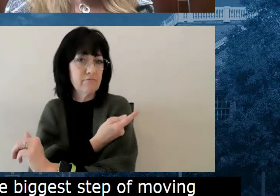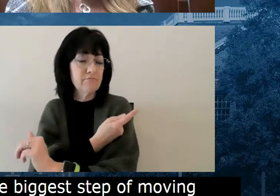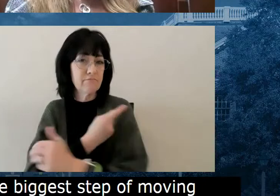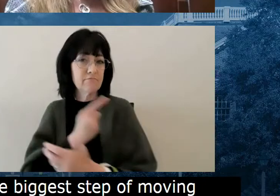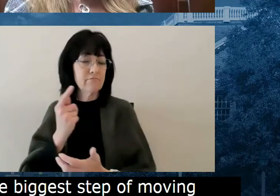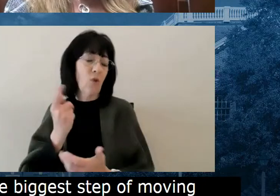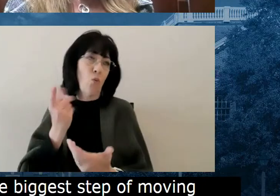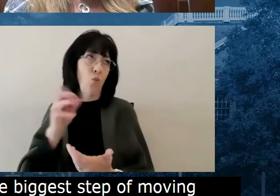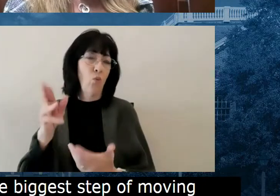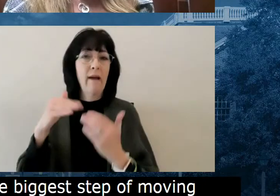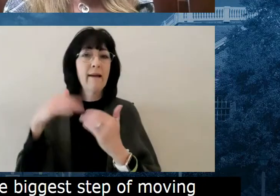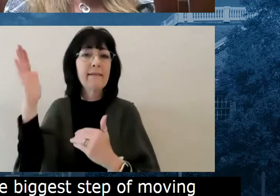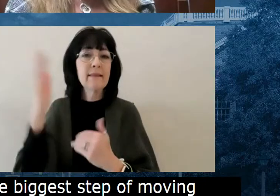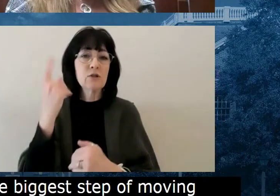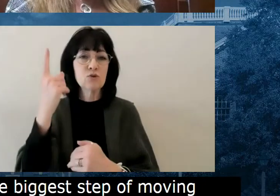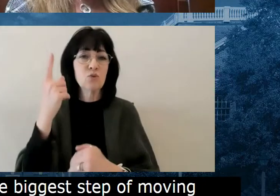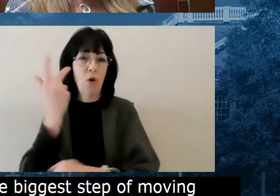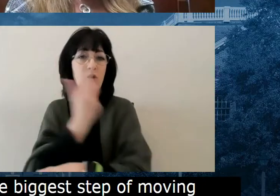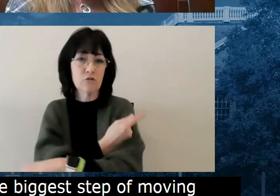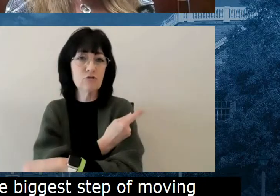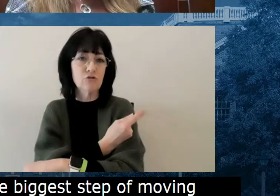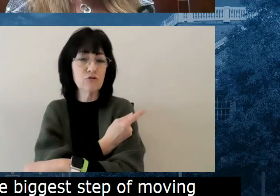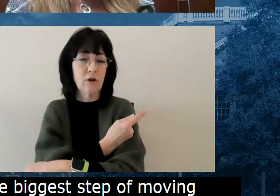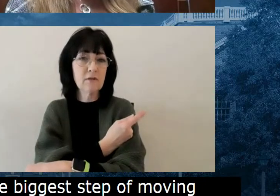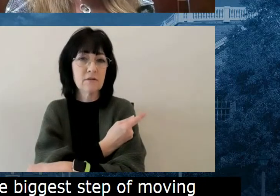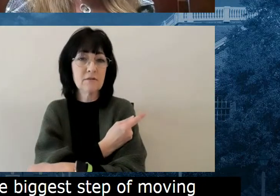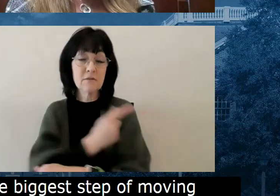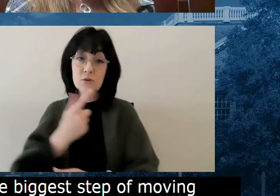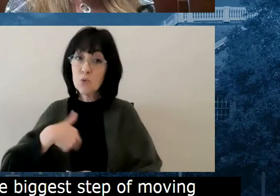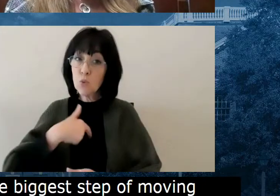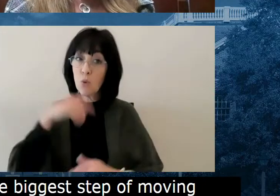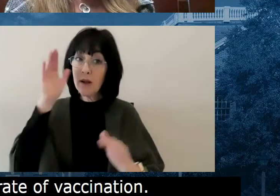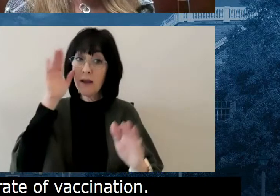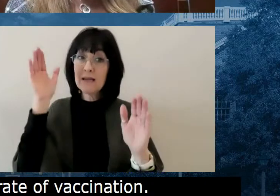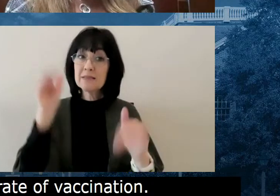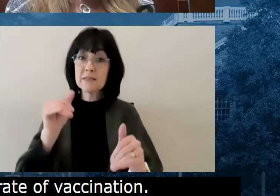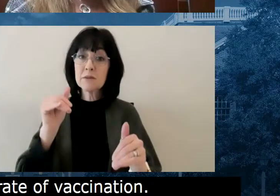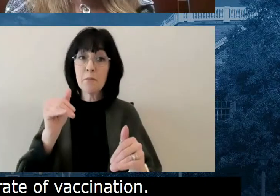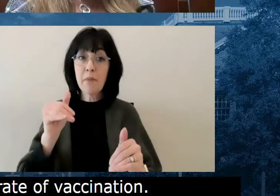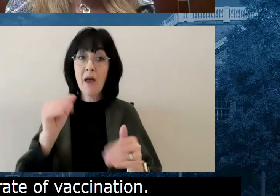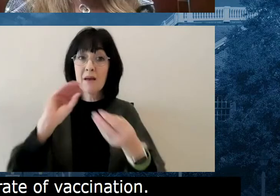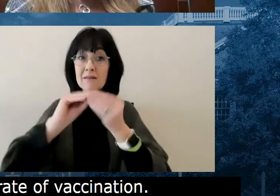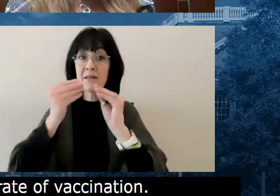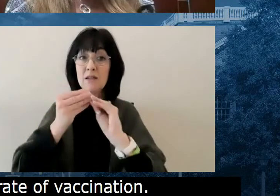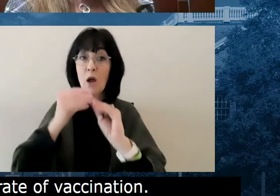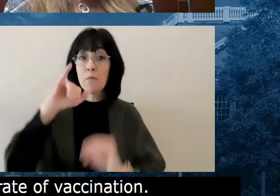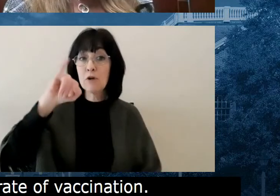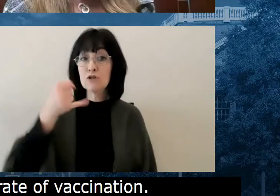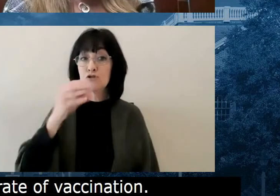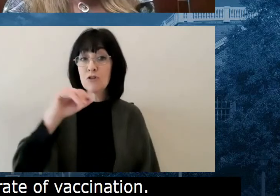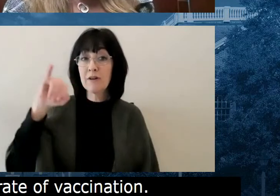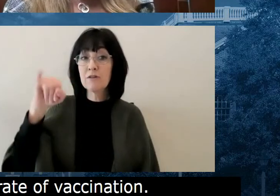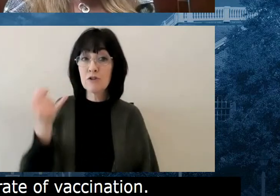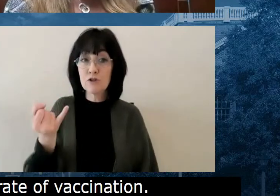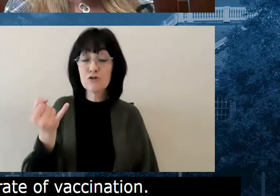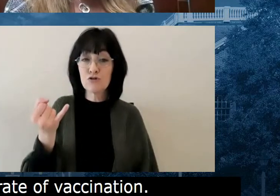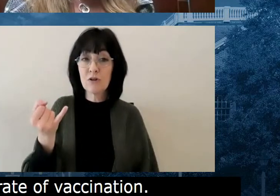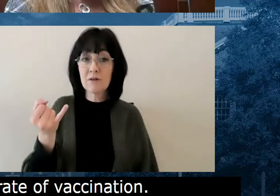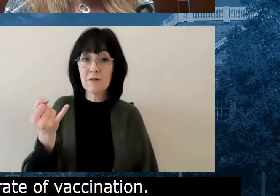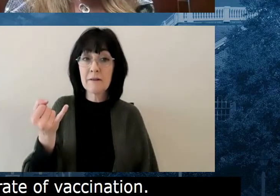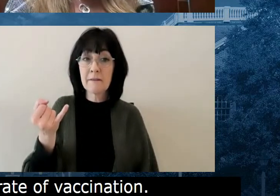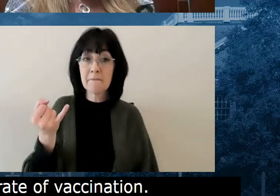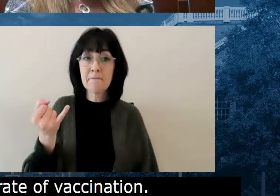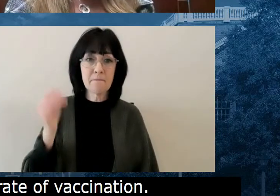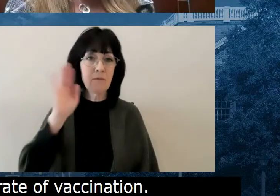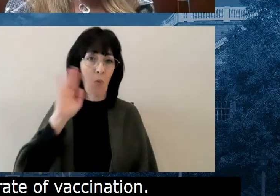least one dose of the vaccine. We also expect that the supply of the Johnson & Johnson single dose vaccine will